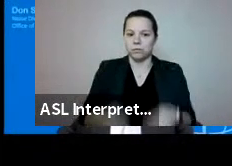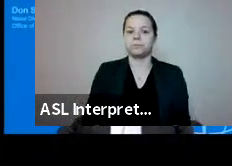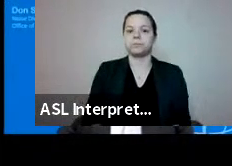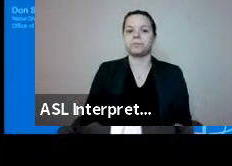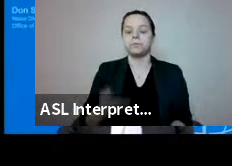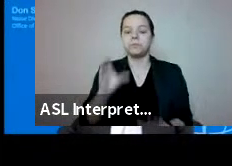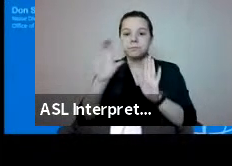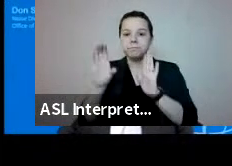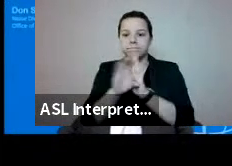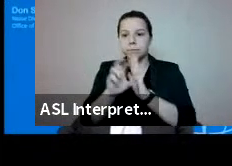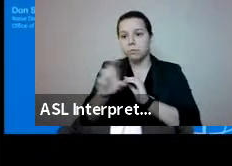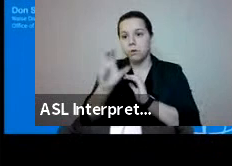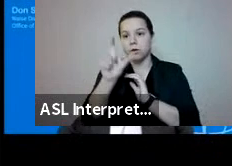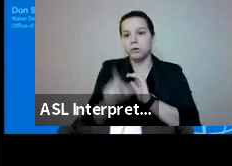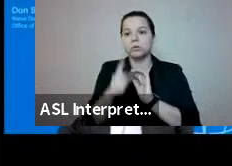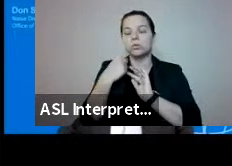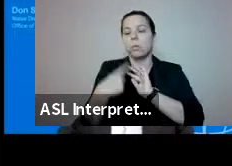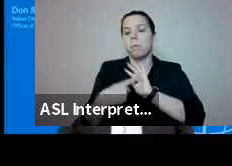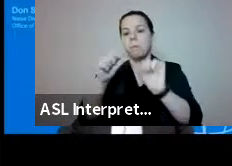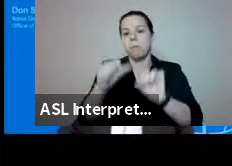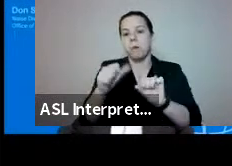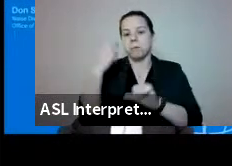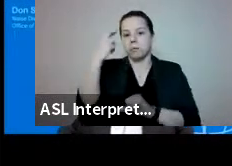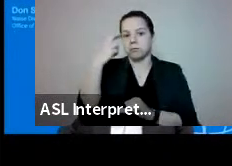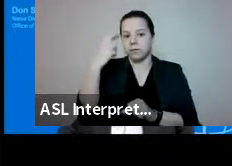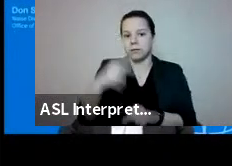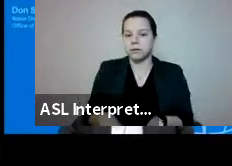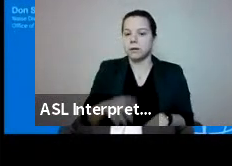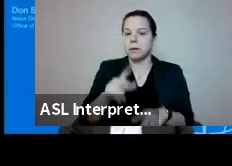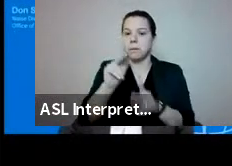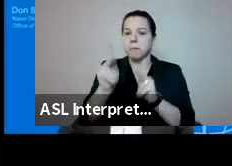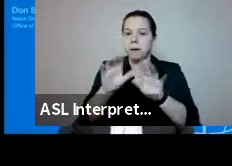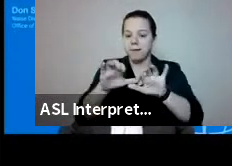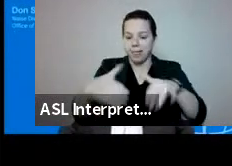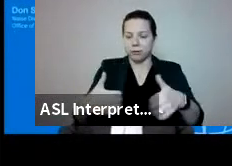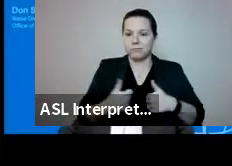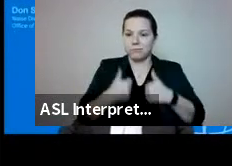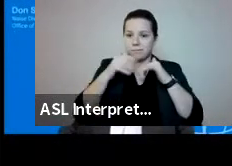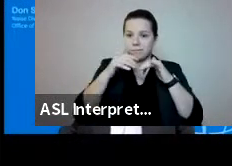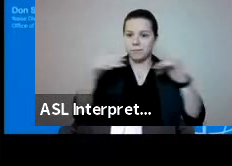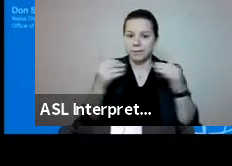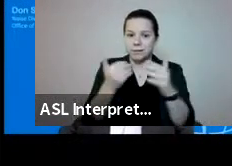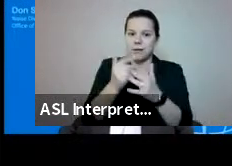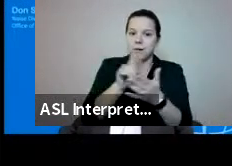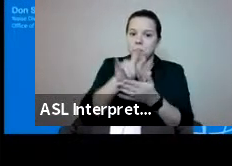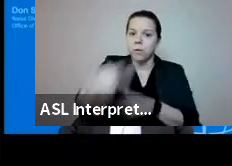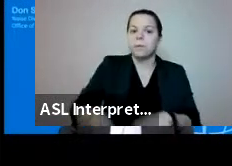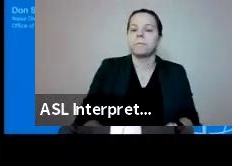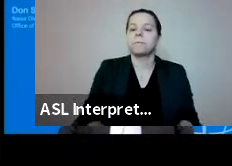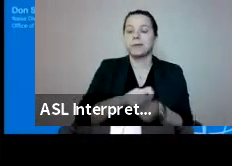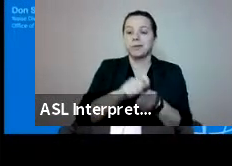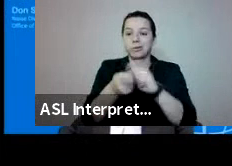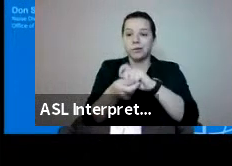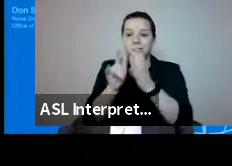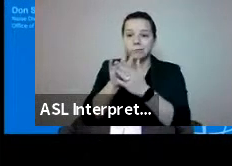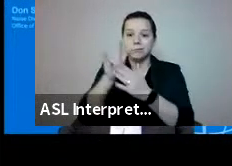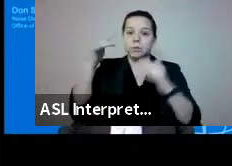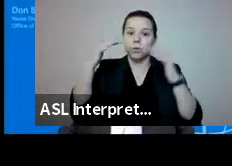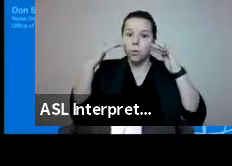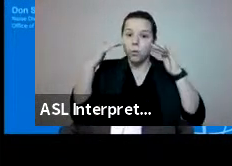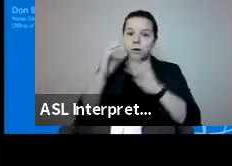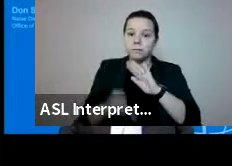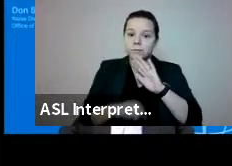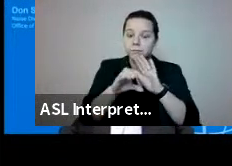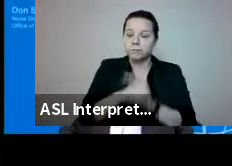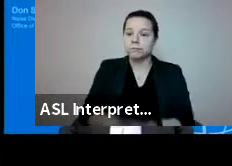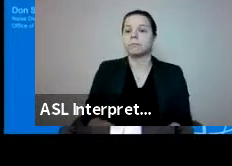the possible factors driving change, such as population distribution around airports, changes in aircraft noise characteristics and operations,